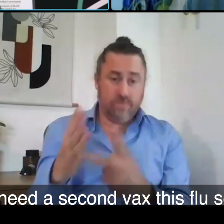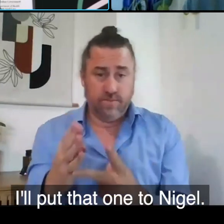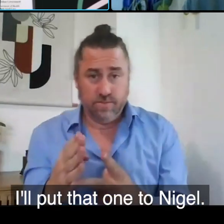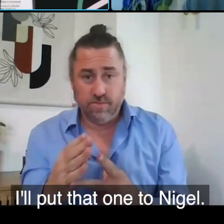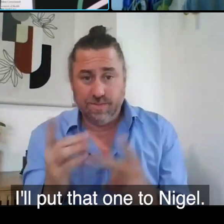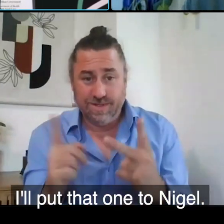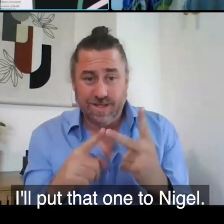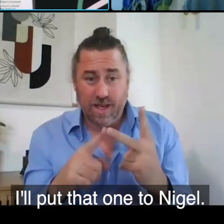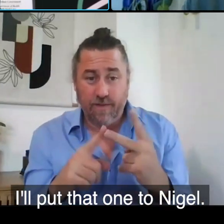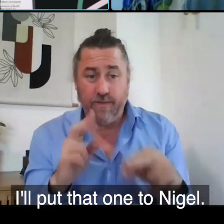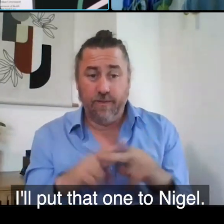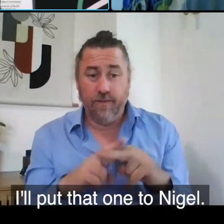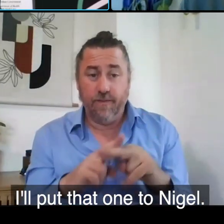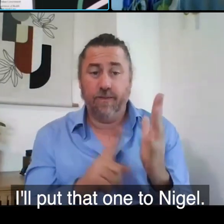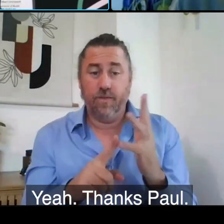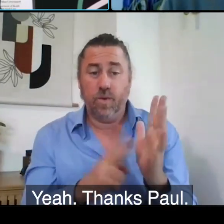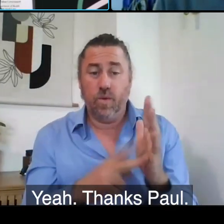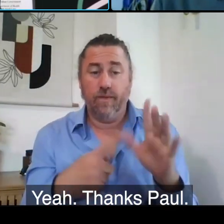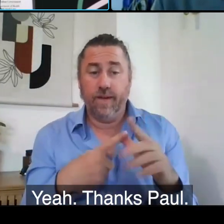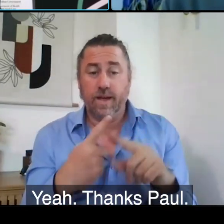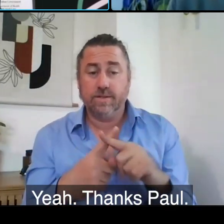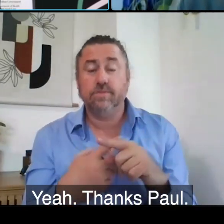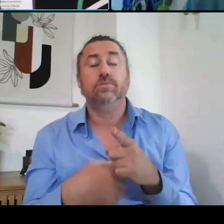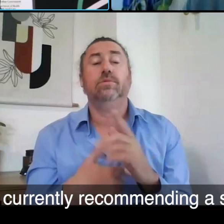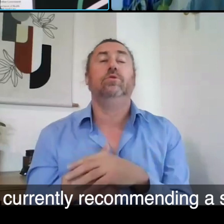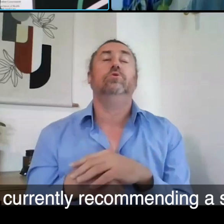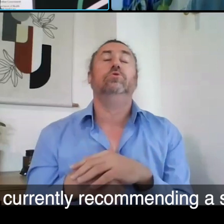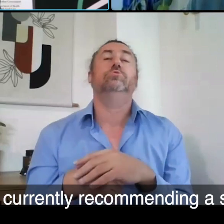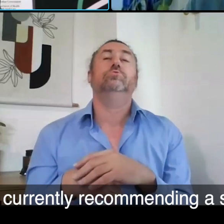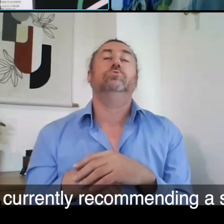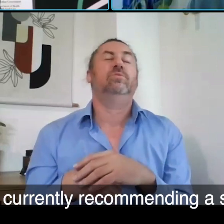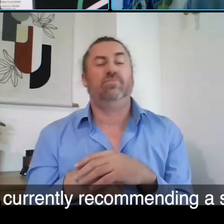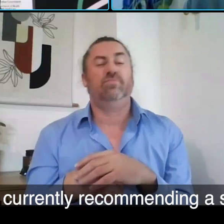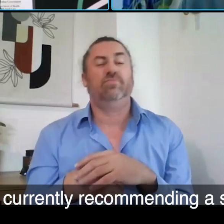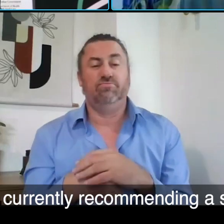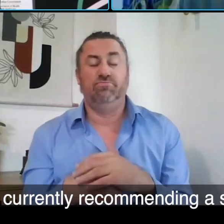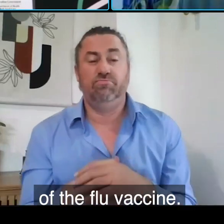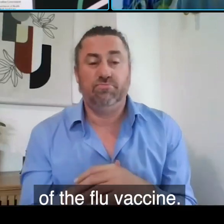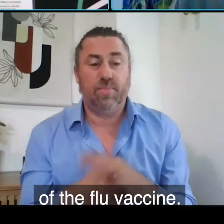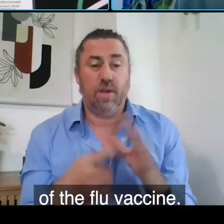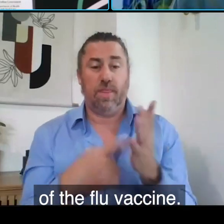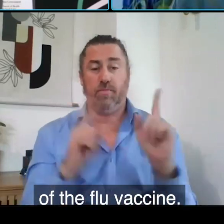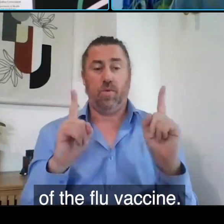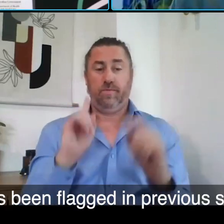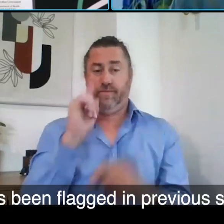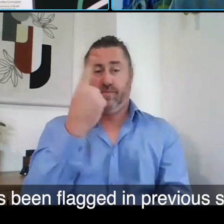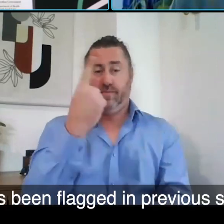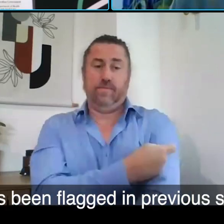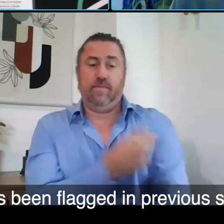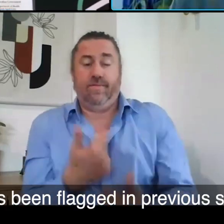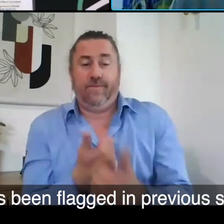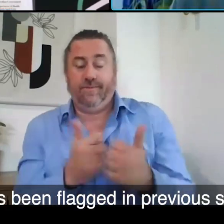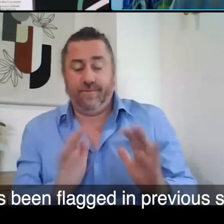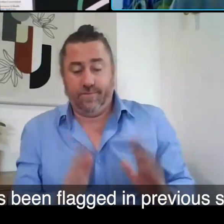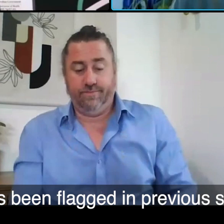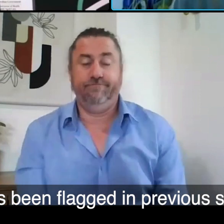season? Put that one to Nigel. Yeah, no, thanks, Paul. So we're not currently recommending a second dose of the flu vaccine. This